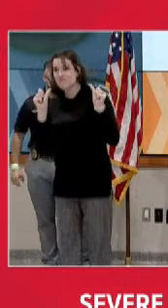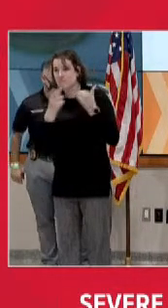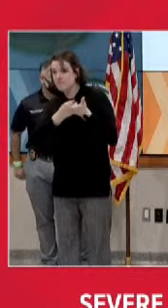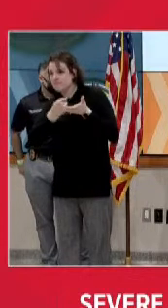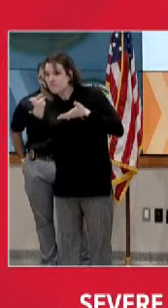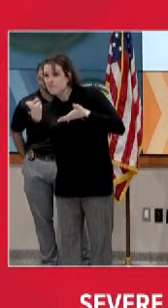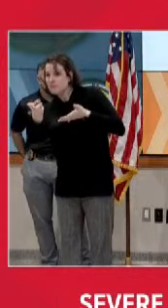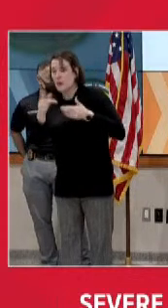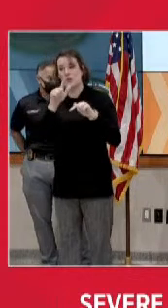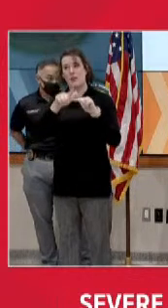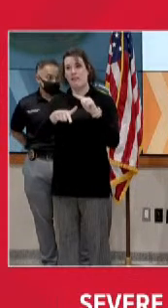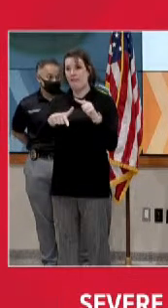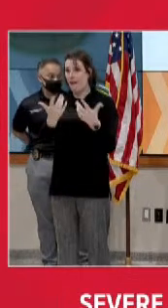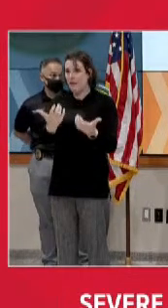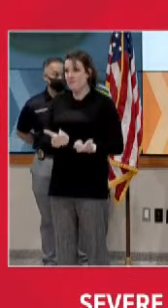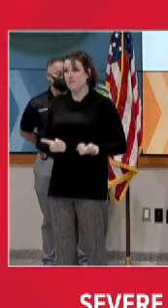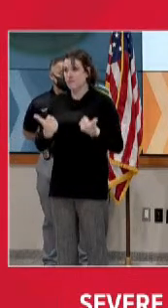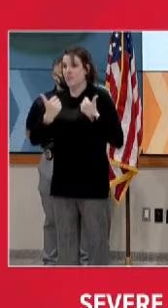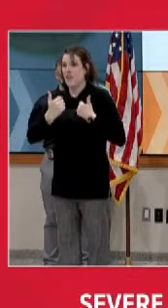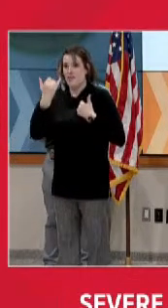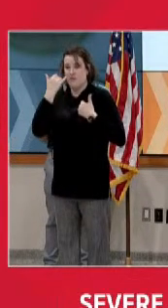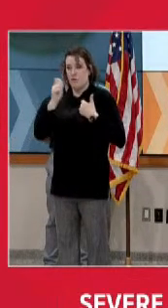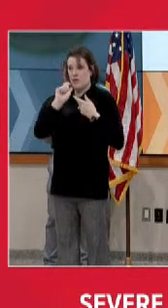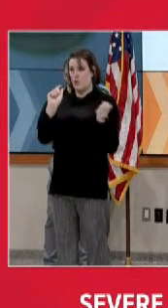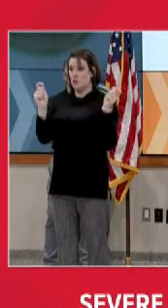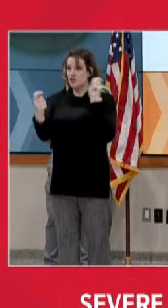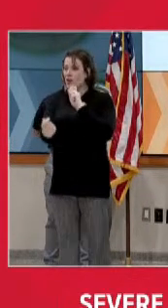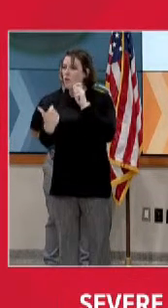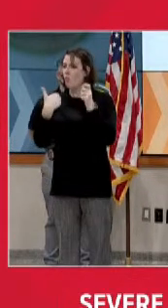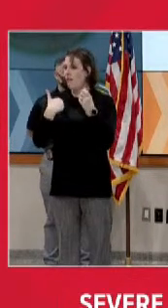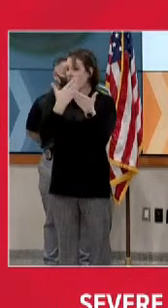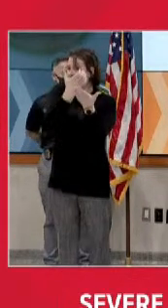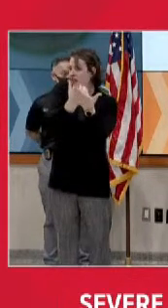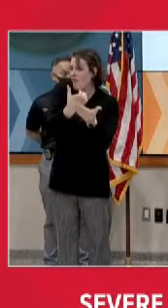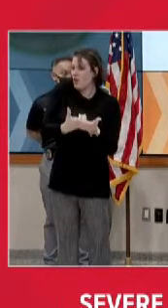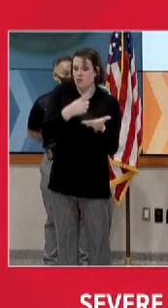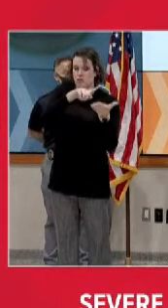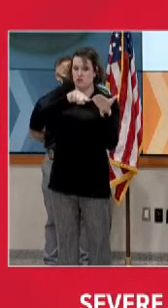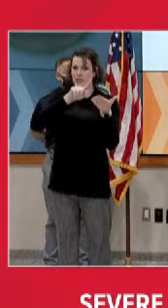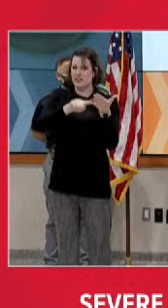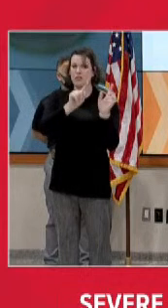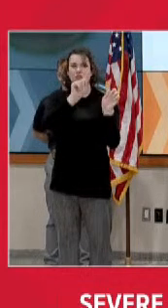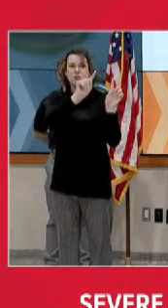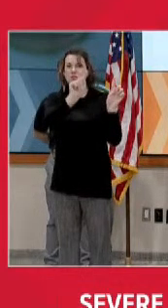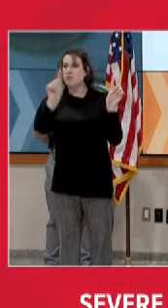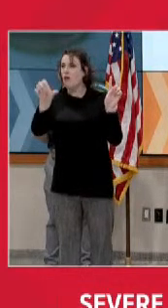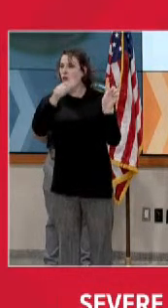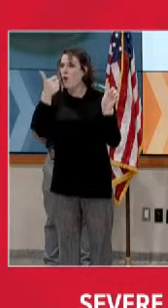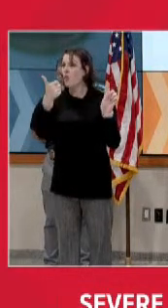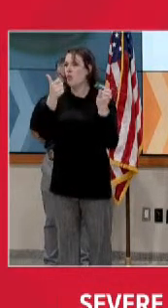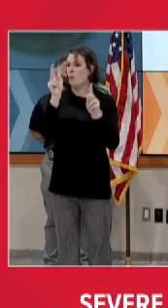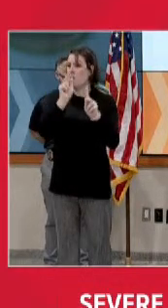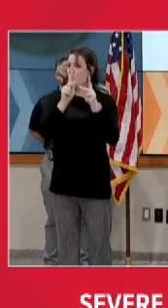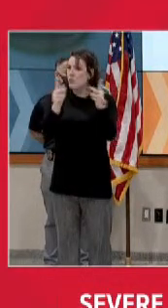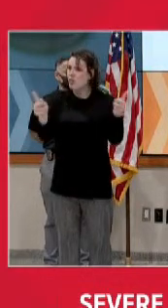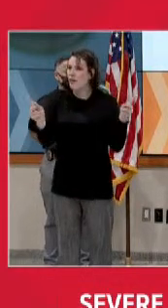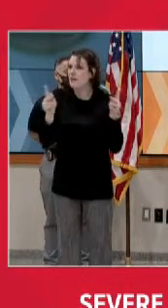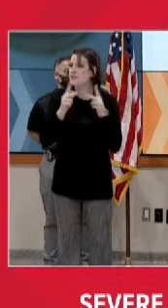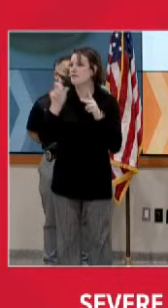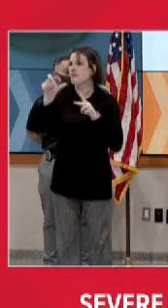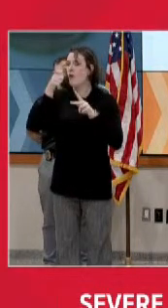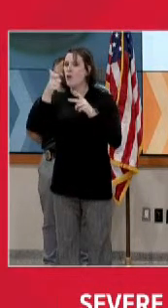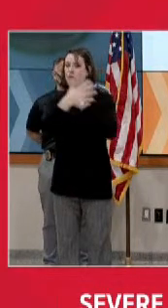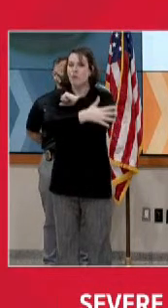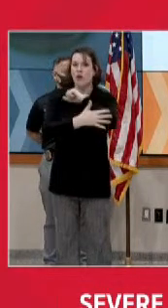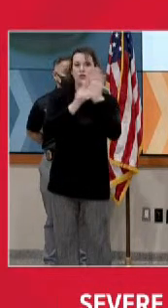situation. We have plenty of evidence from around the country. The states, the places that are being able to reopen sustainably are the ones that buckled down